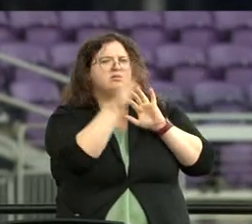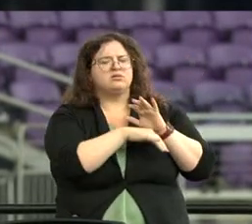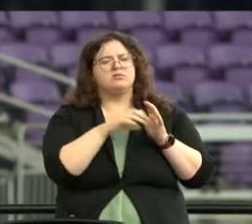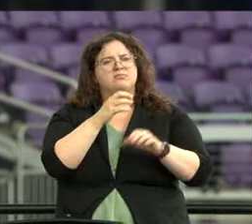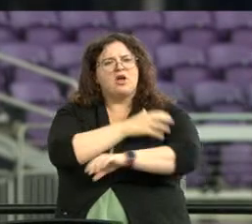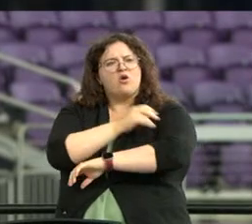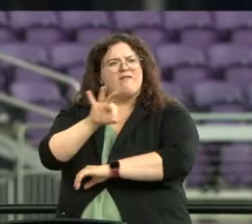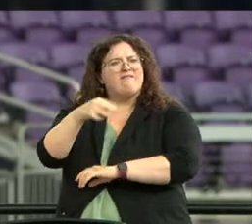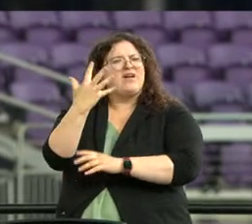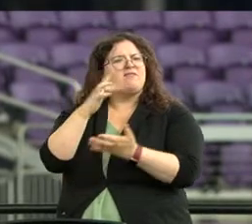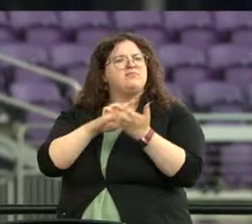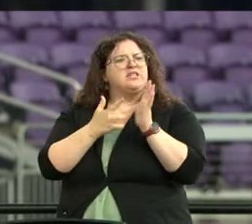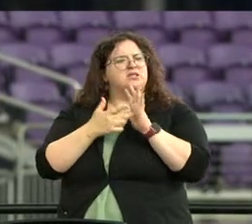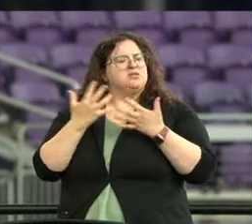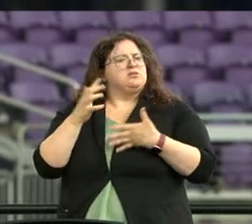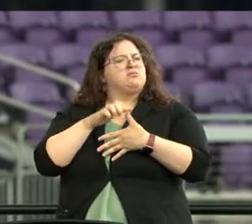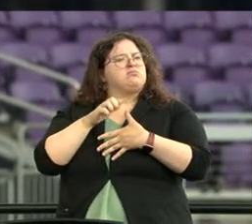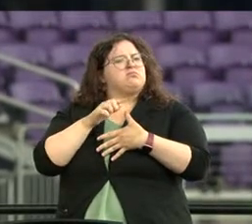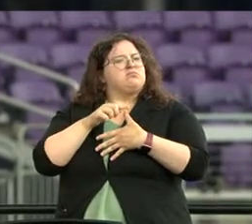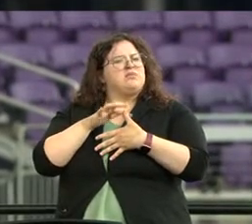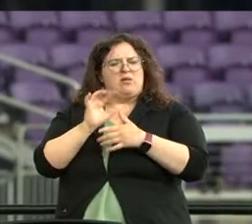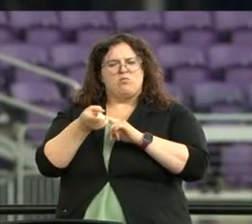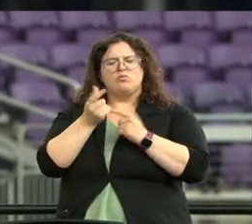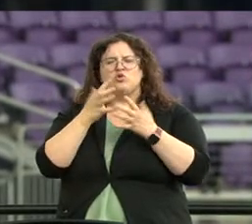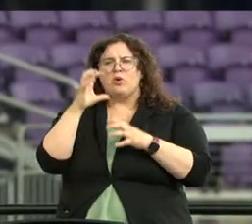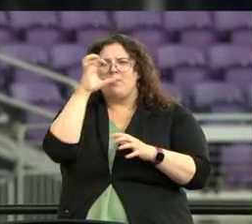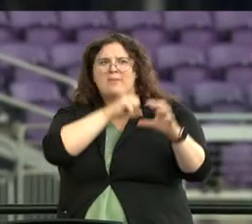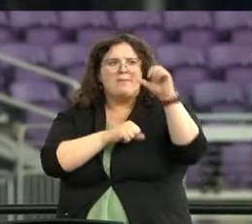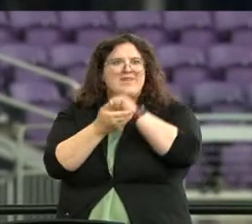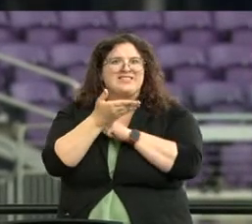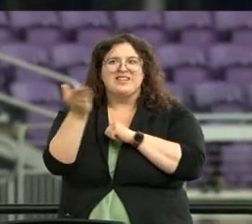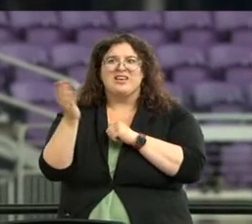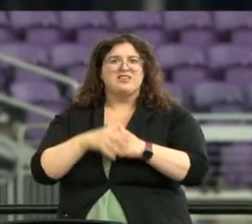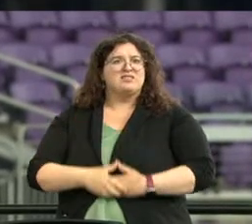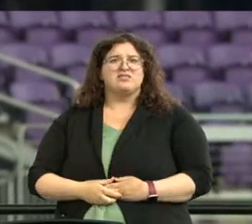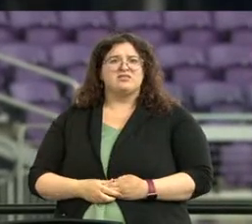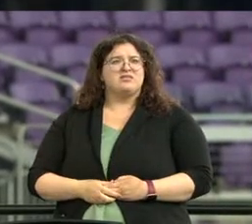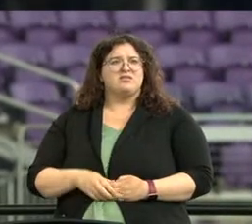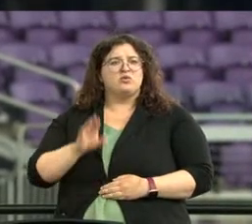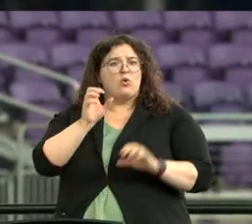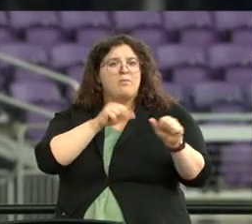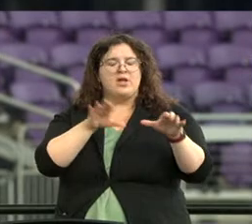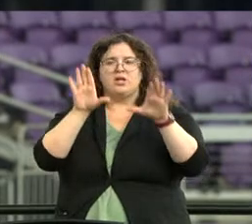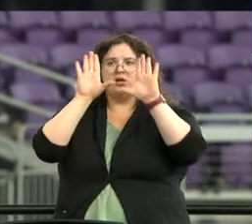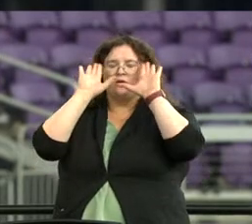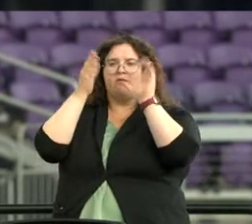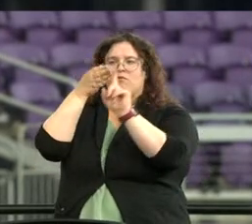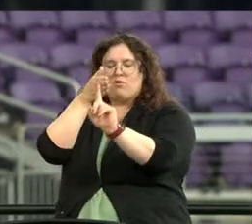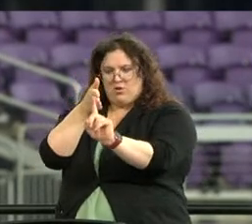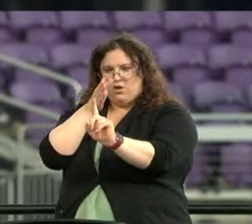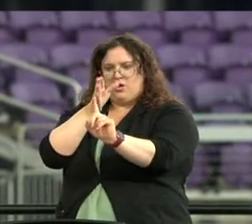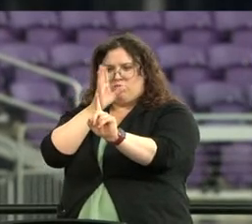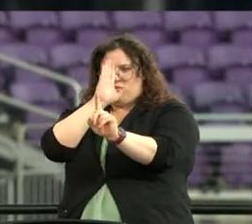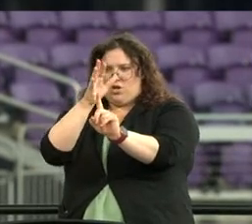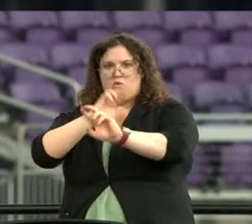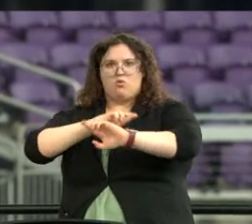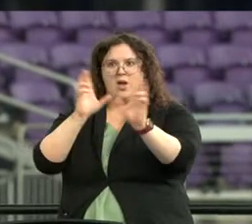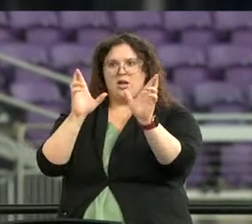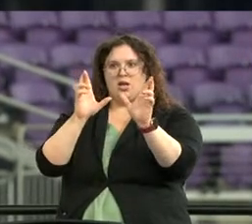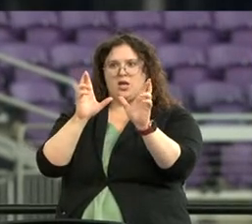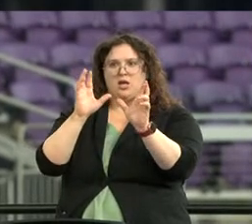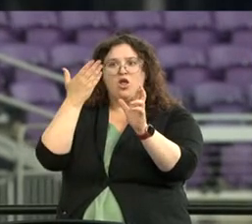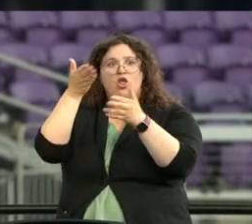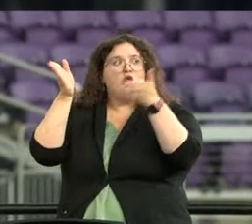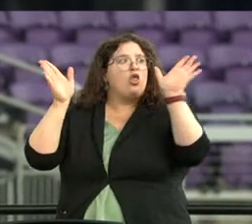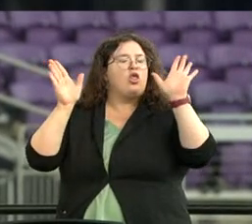power of being in the moment as not to miss things. Your ability to lock in and be present will allow you to avoid missing what